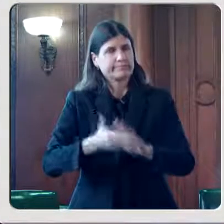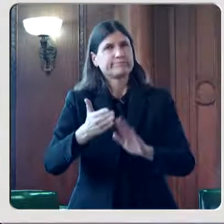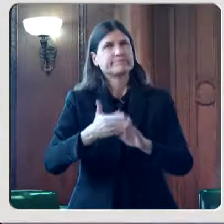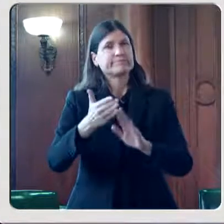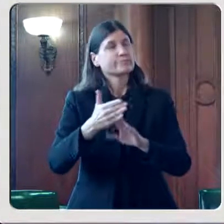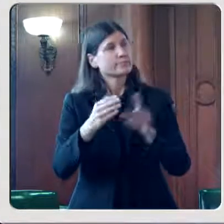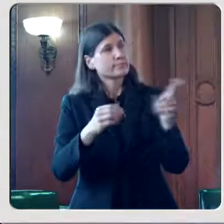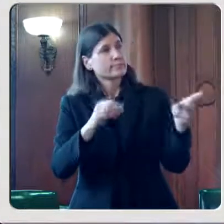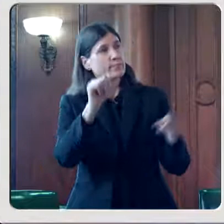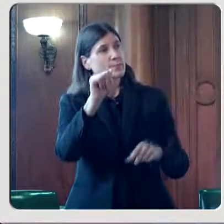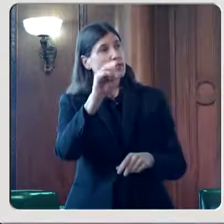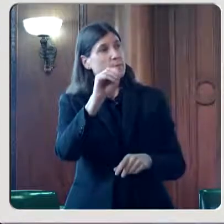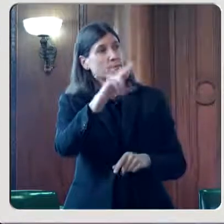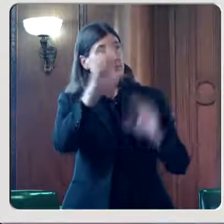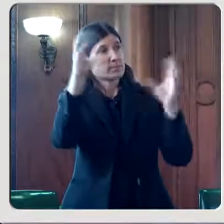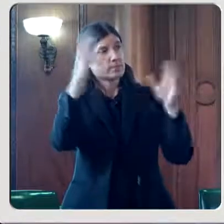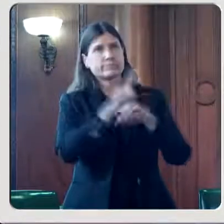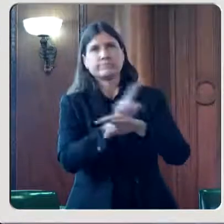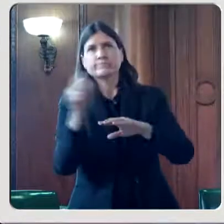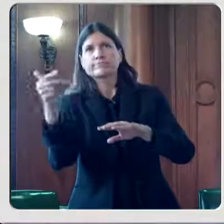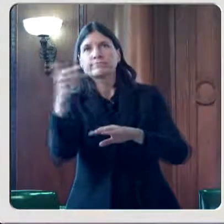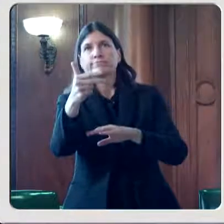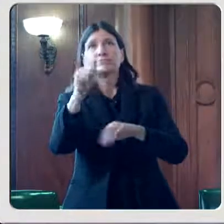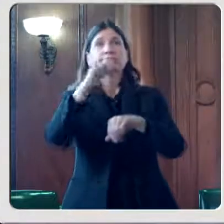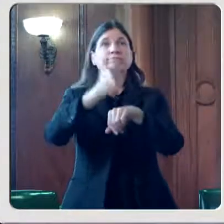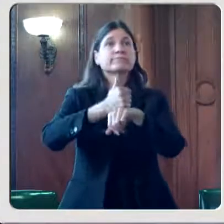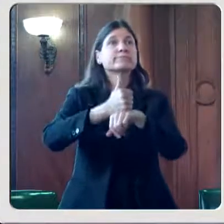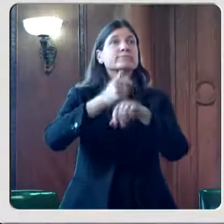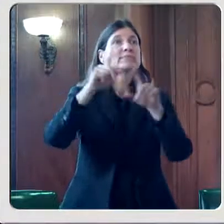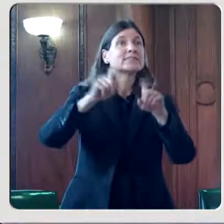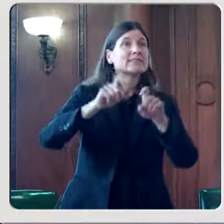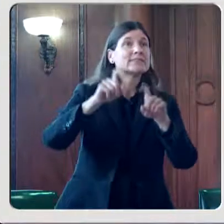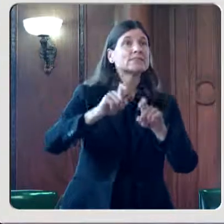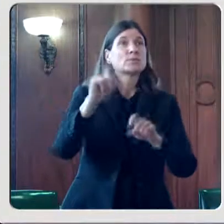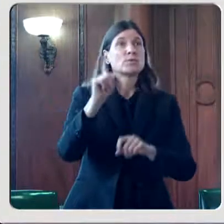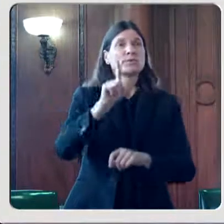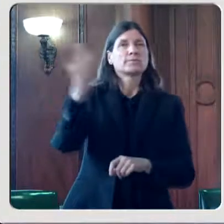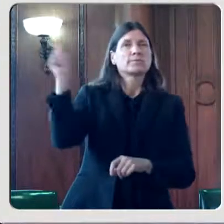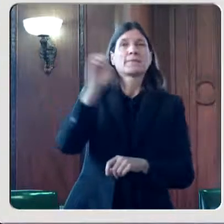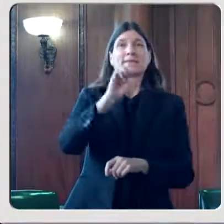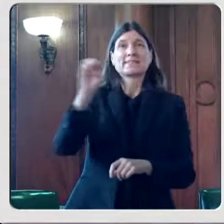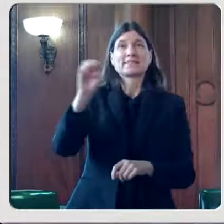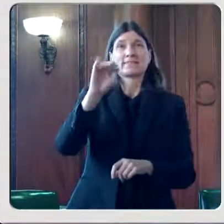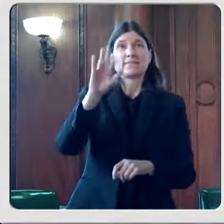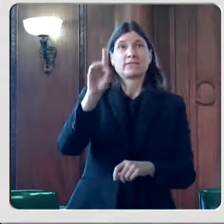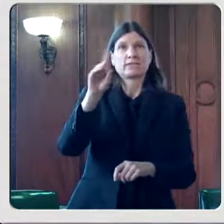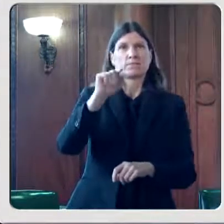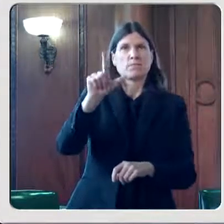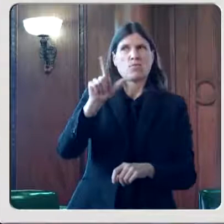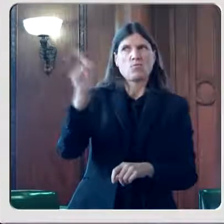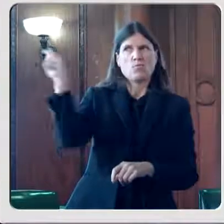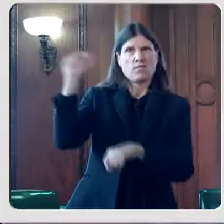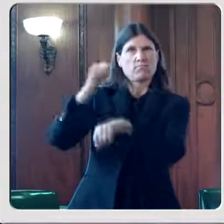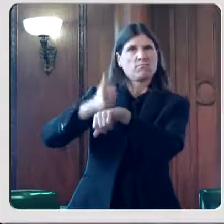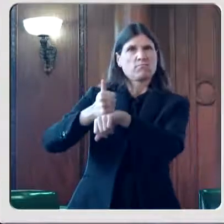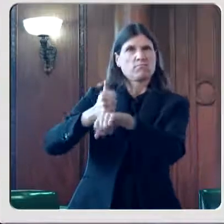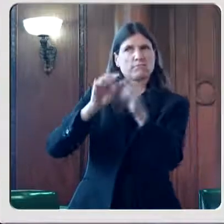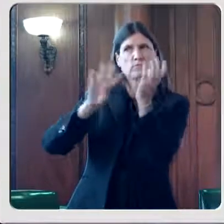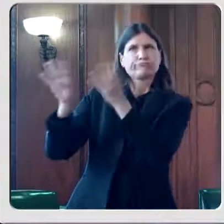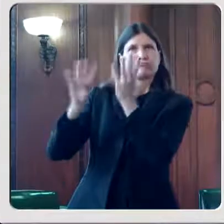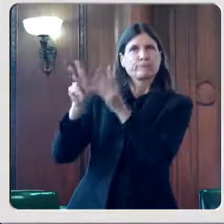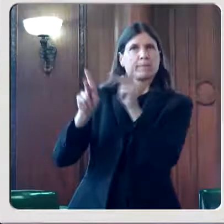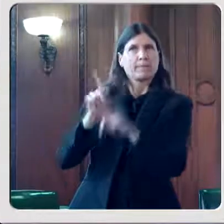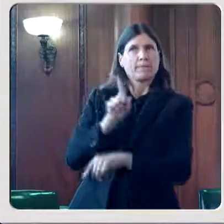not thousands, of people a day, and I want to again thank Governor Baker and Pat Leonardo of AMR. Commissioner